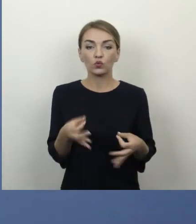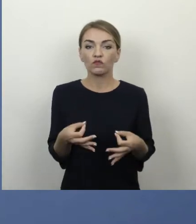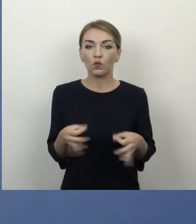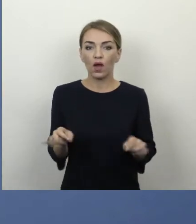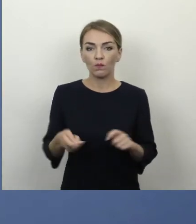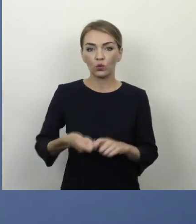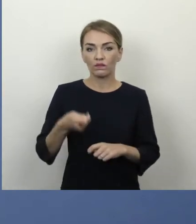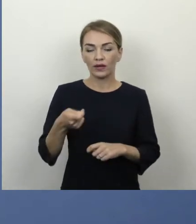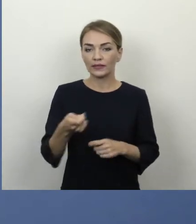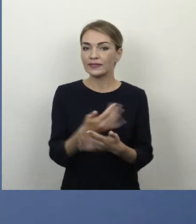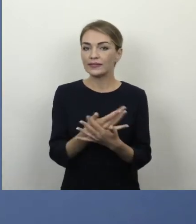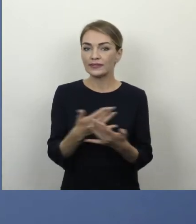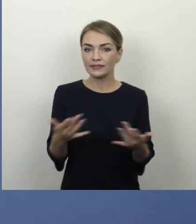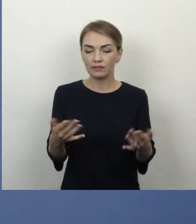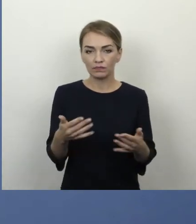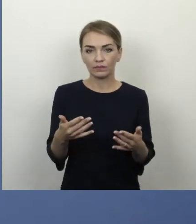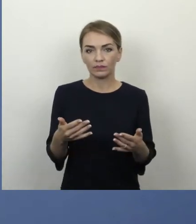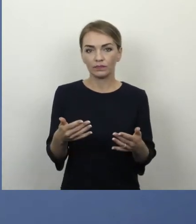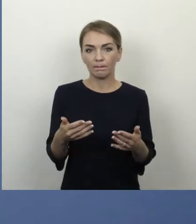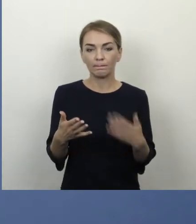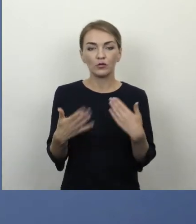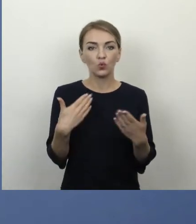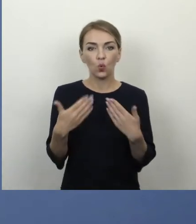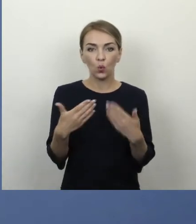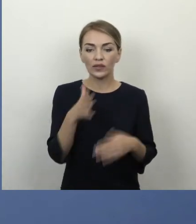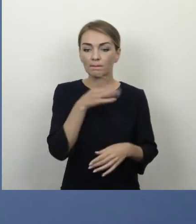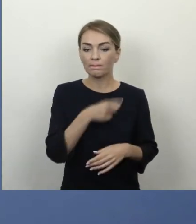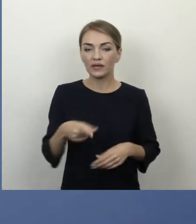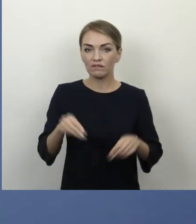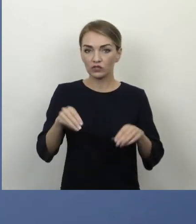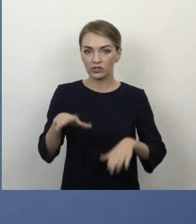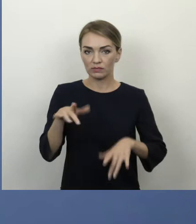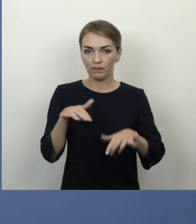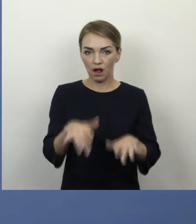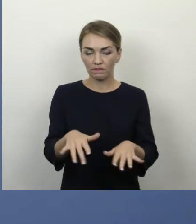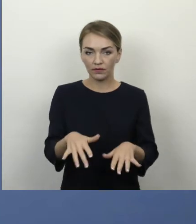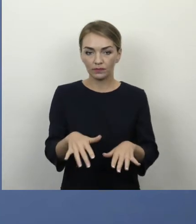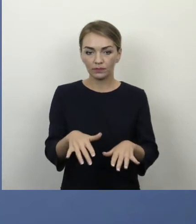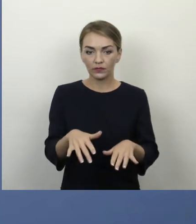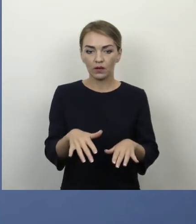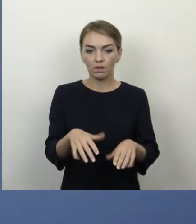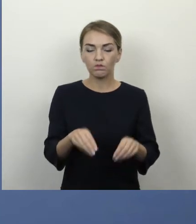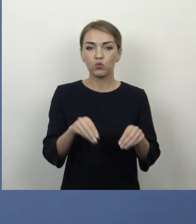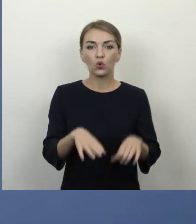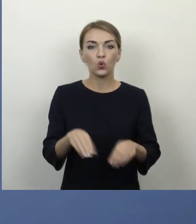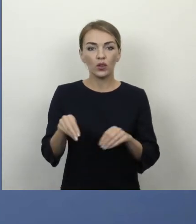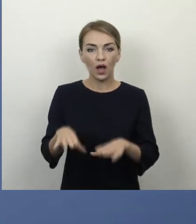sustainability of the case law. In turn, this allows for using